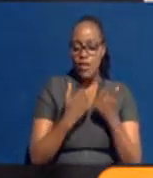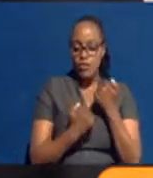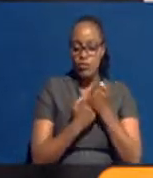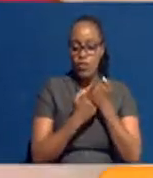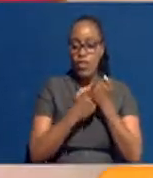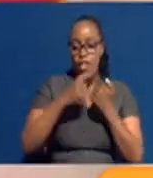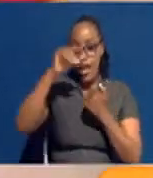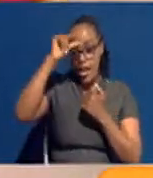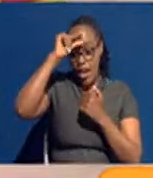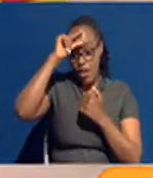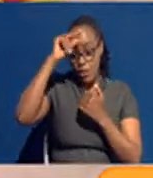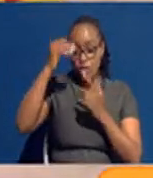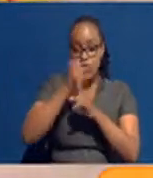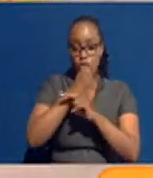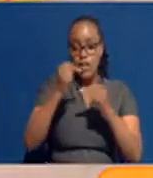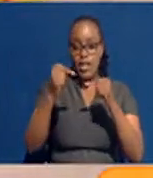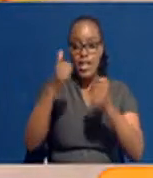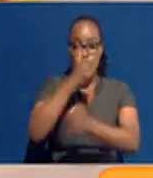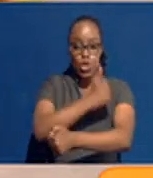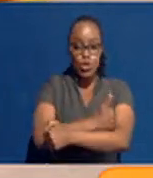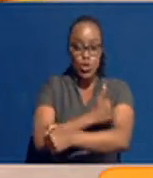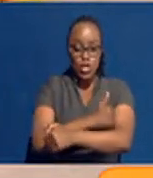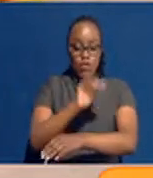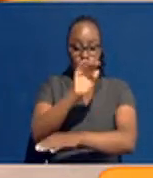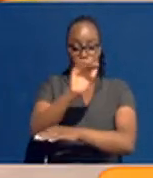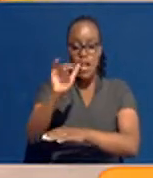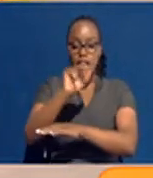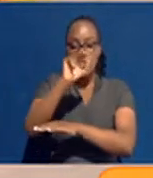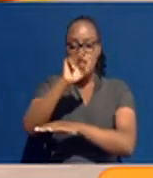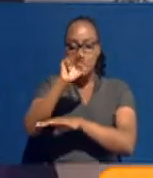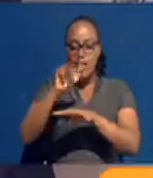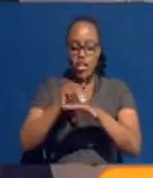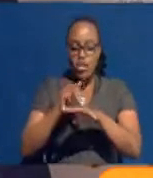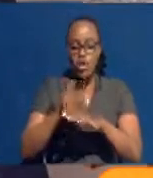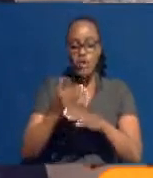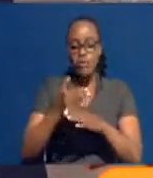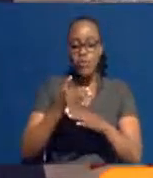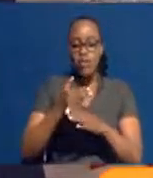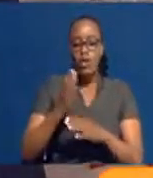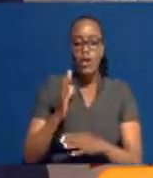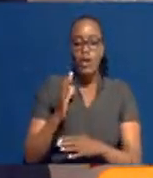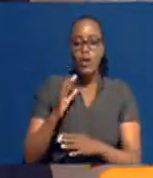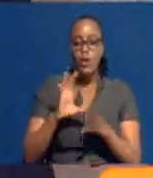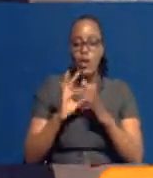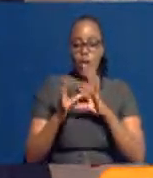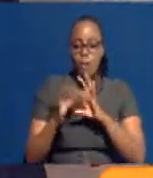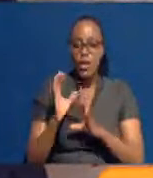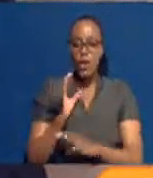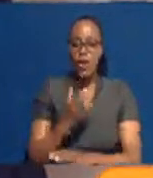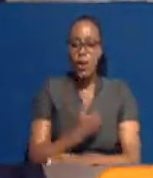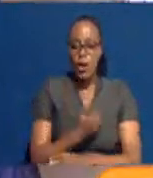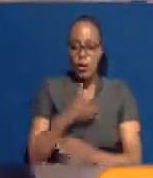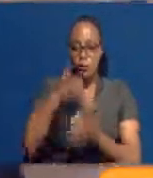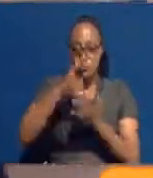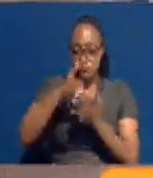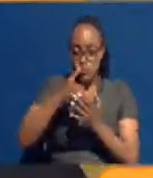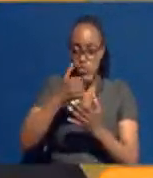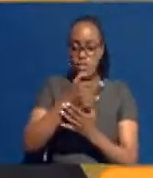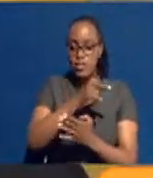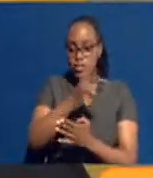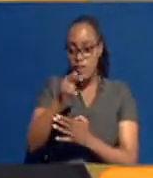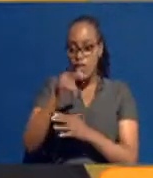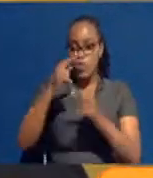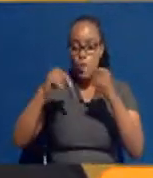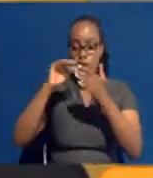government's position to fight doping, urged the National Olympic Committee of Kenya to engage in more disciplines so as to win more